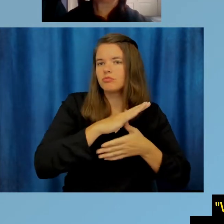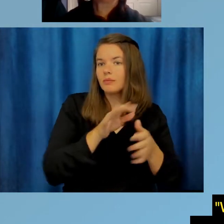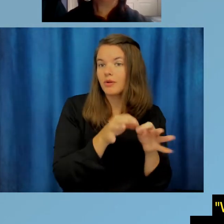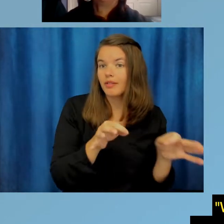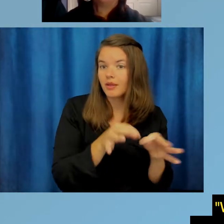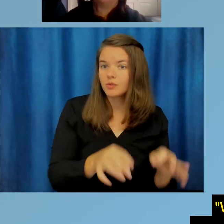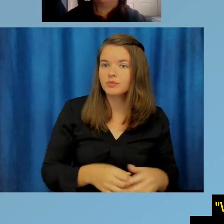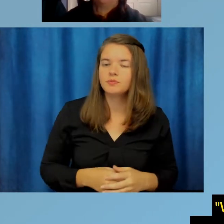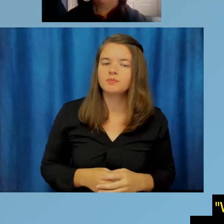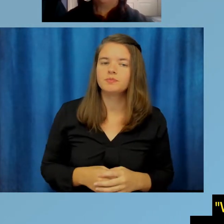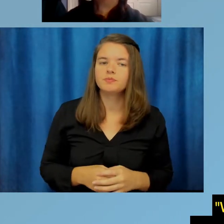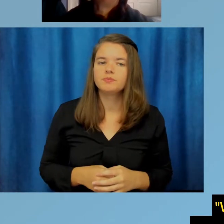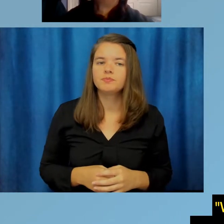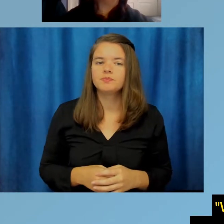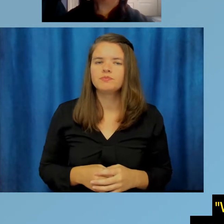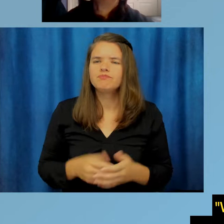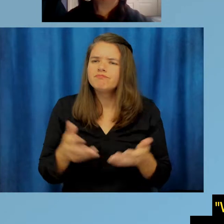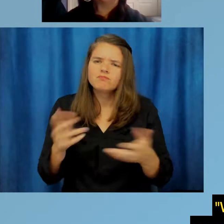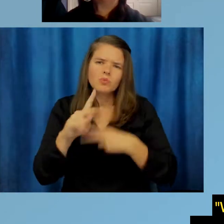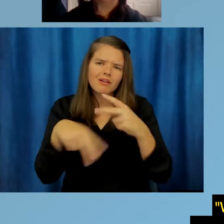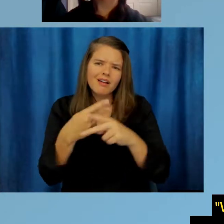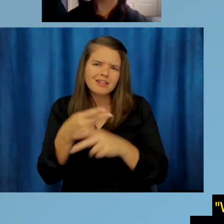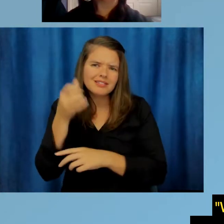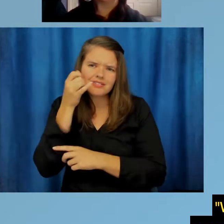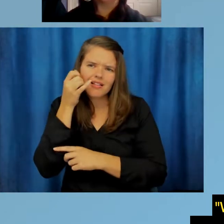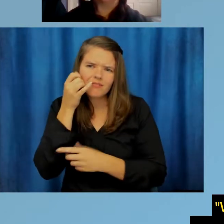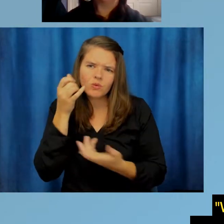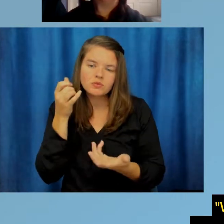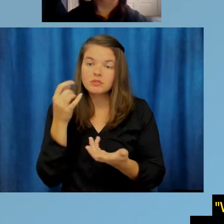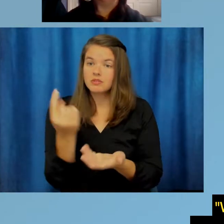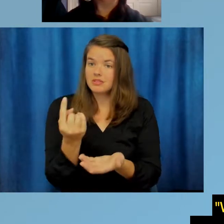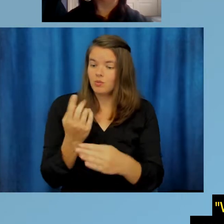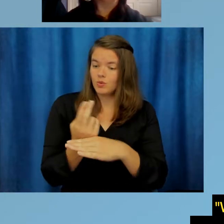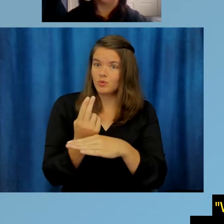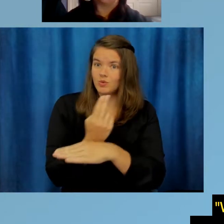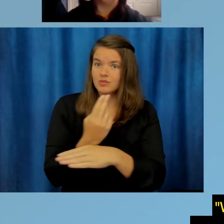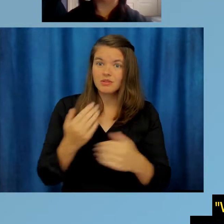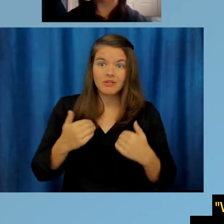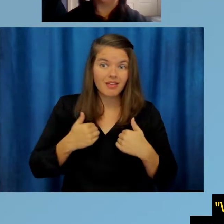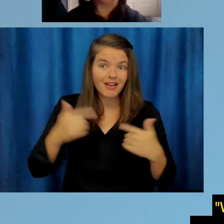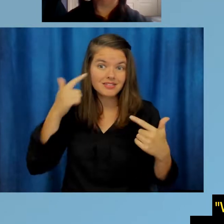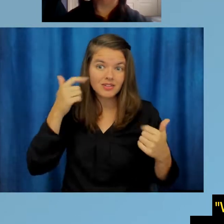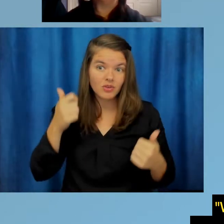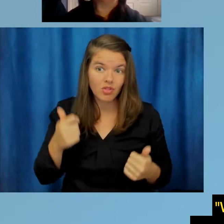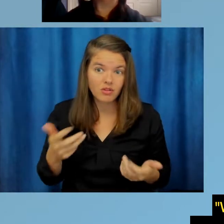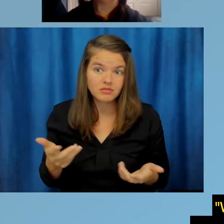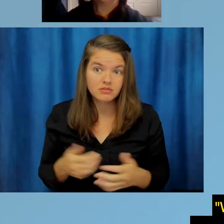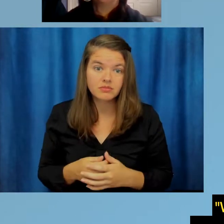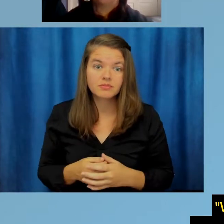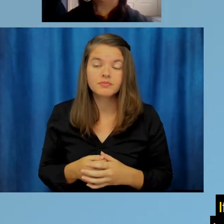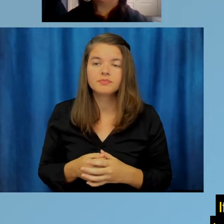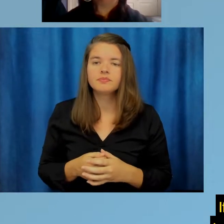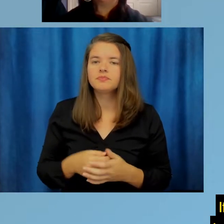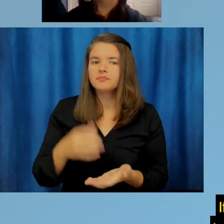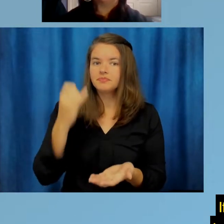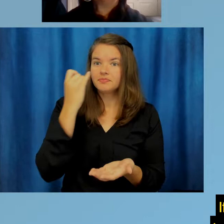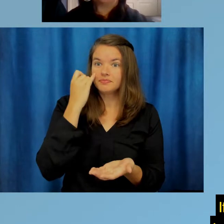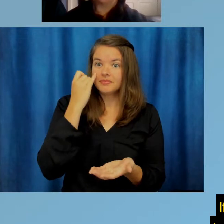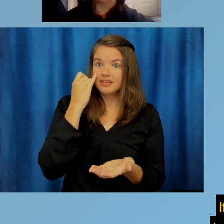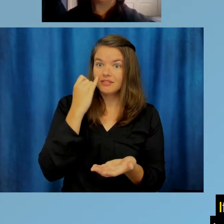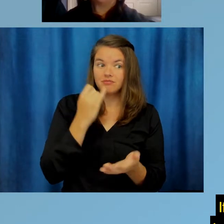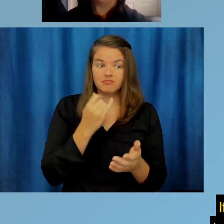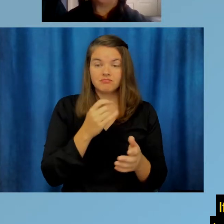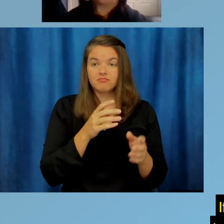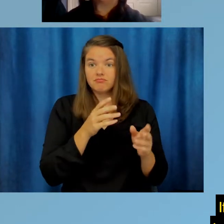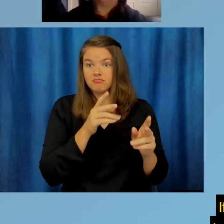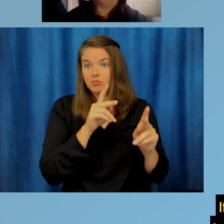language. What types of telephones does someone use that has a hearing loss? If they